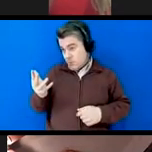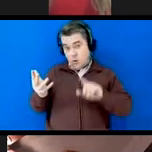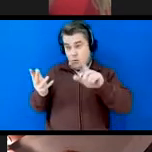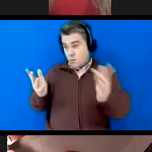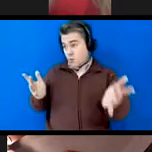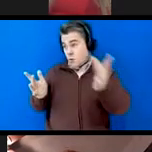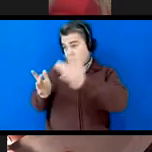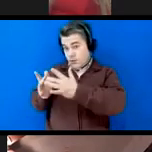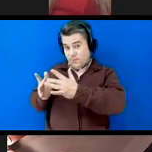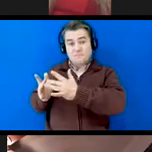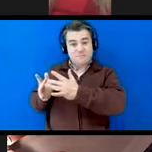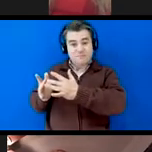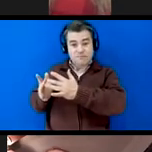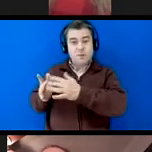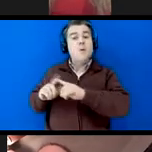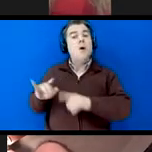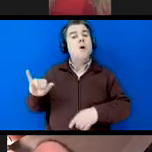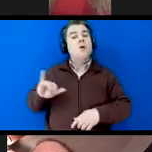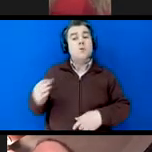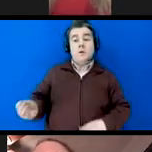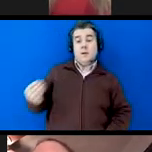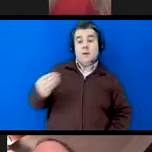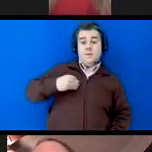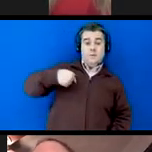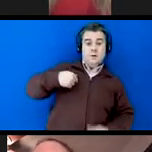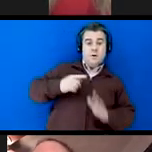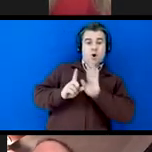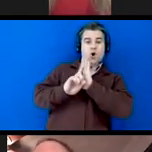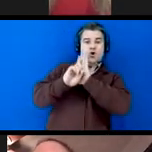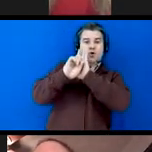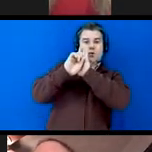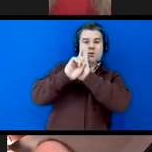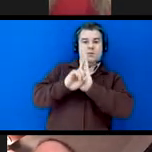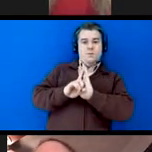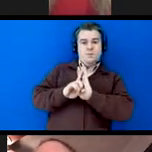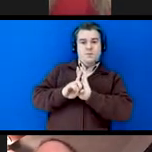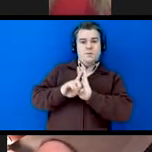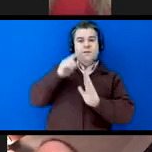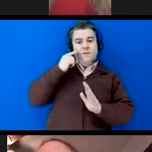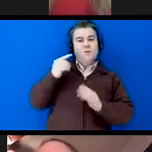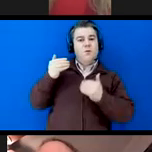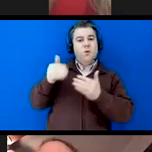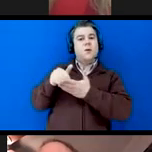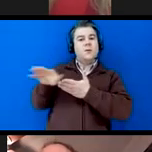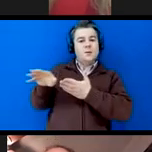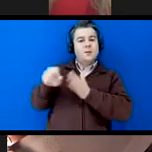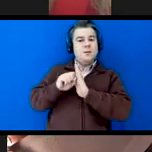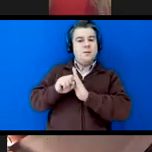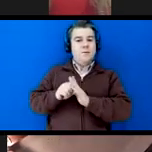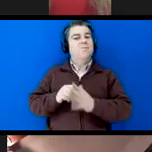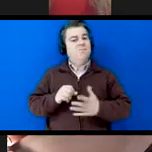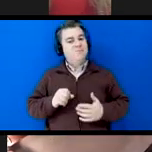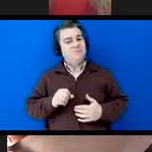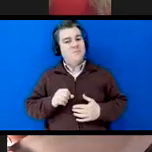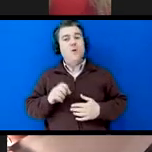but it also gives me an alert for them to be able to go ahead and send the sample. So a couple things happen when you get a